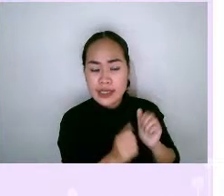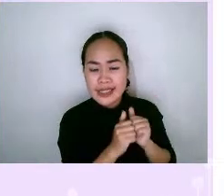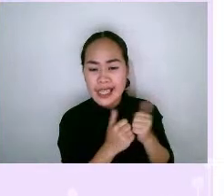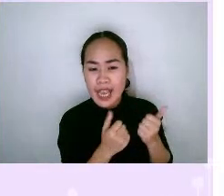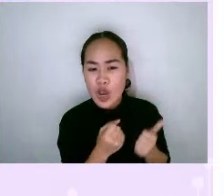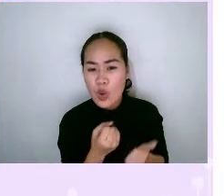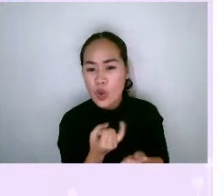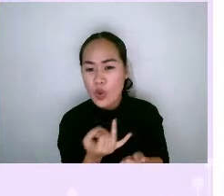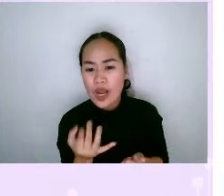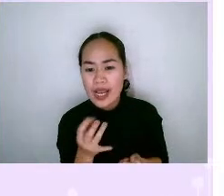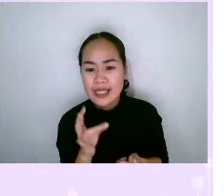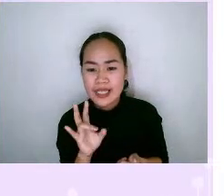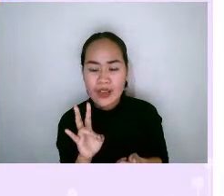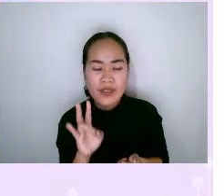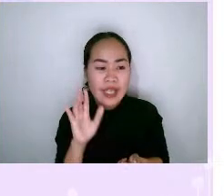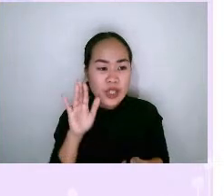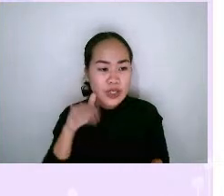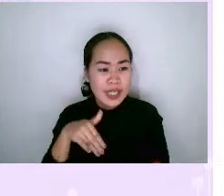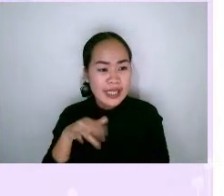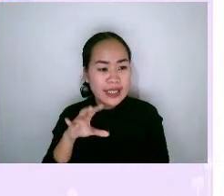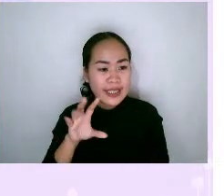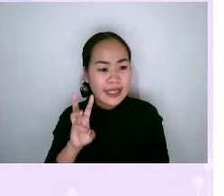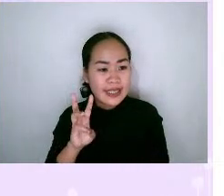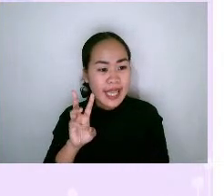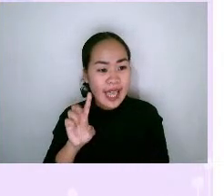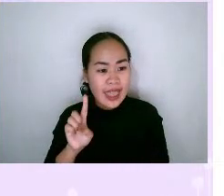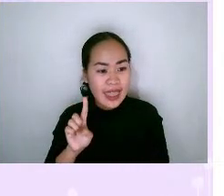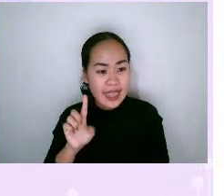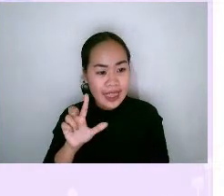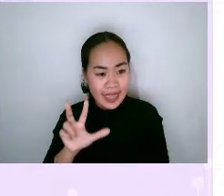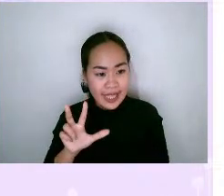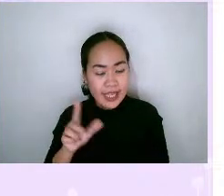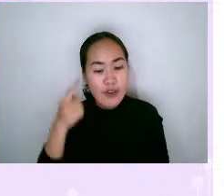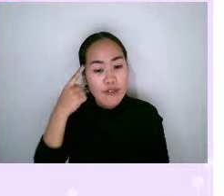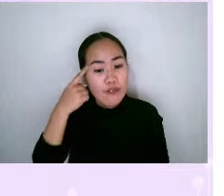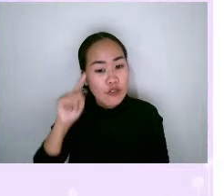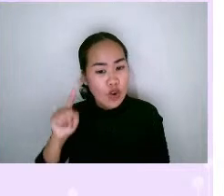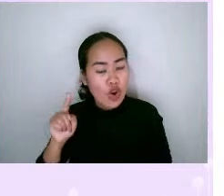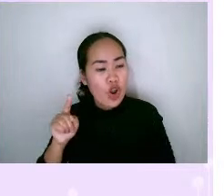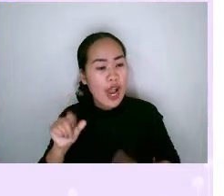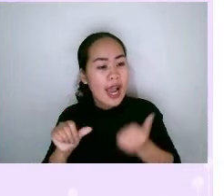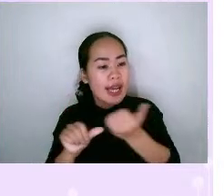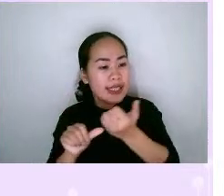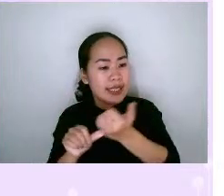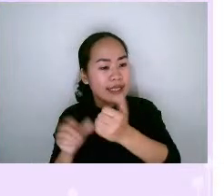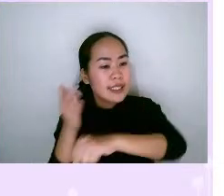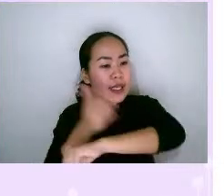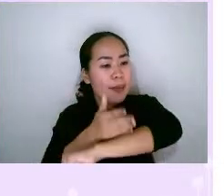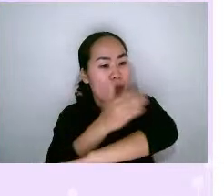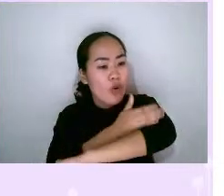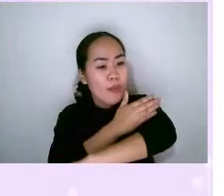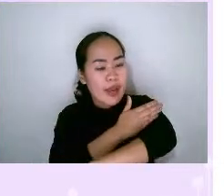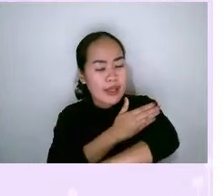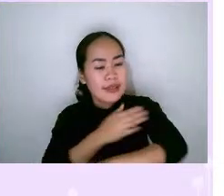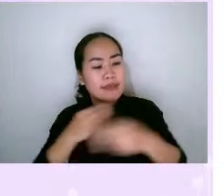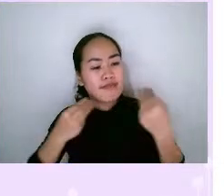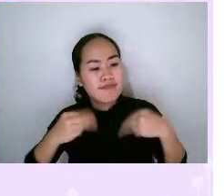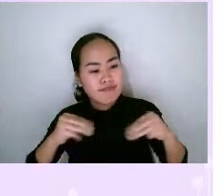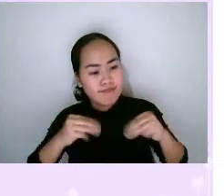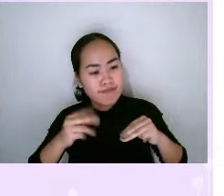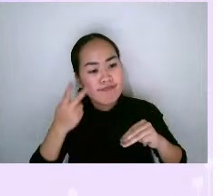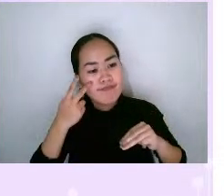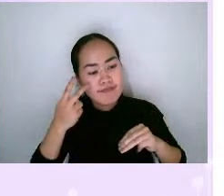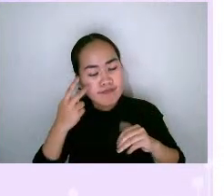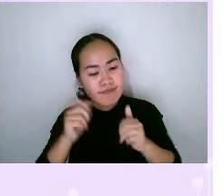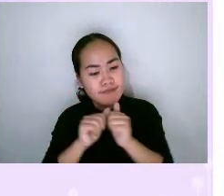7,613 women entrepreneurs were assisted in improving market access through our trade fairs,